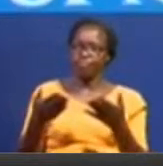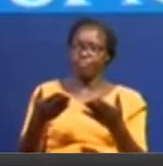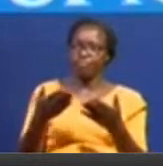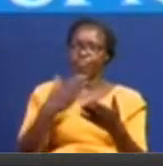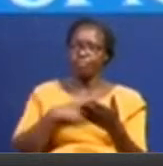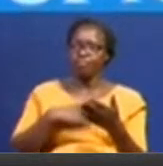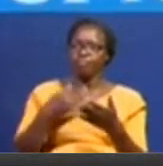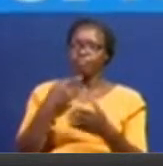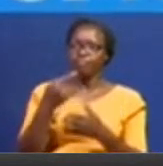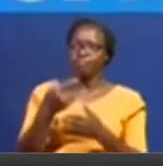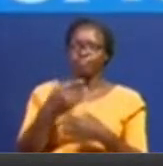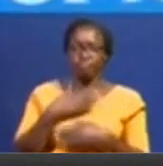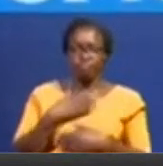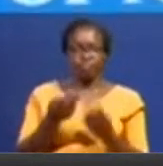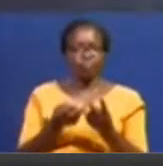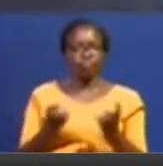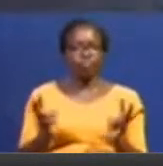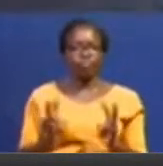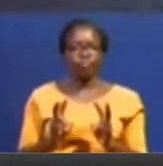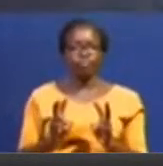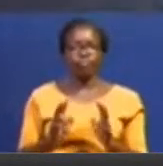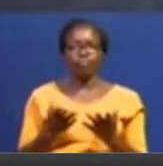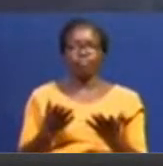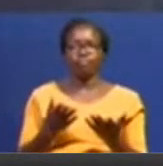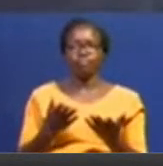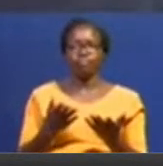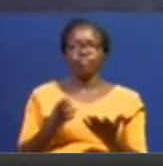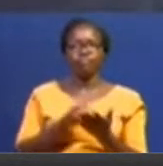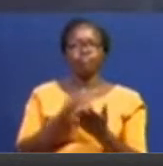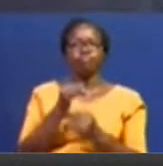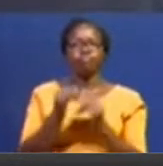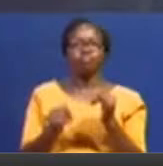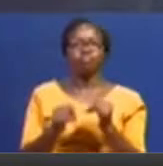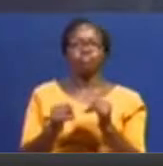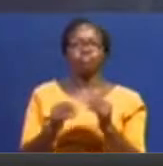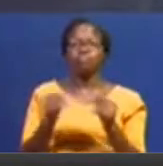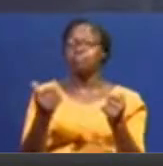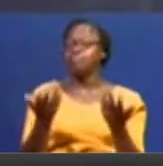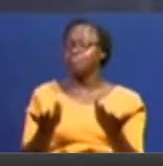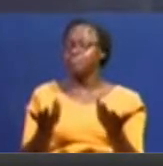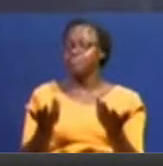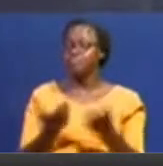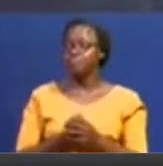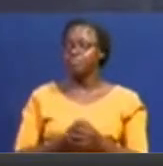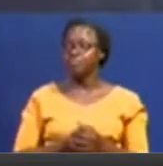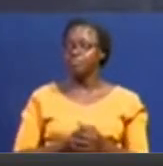tell this honorable panel how that case went and whether it was resolved thereafter?